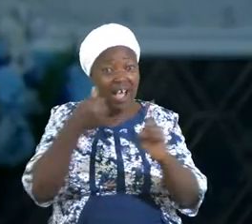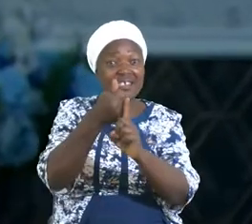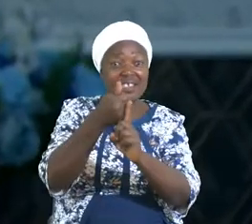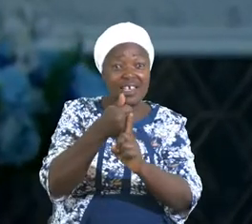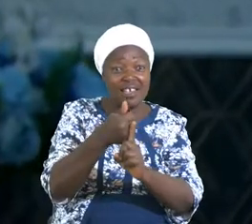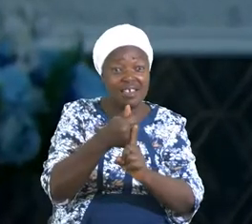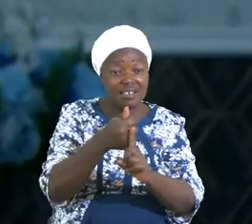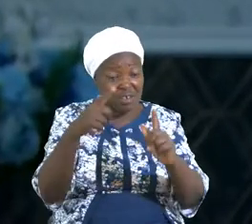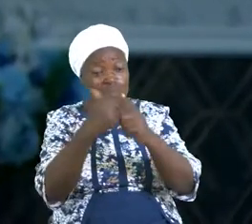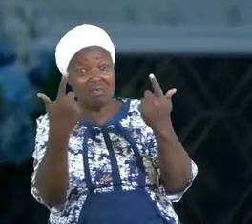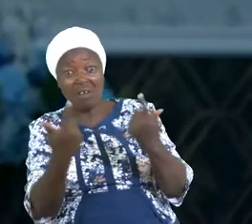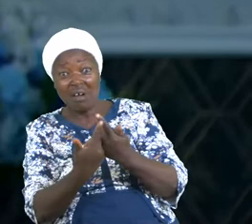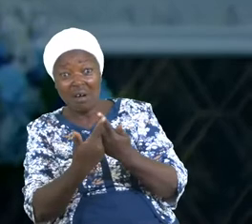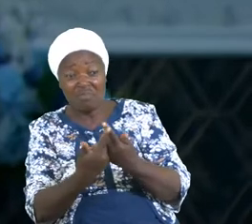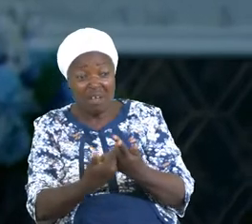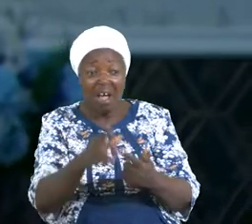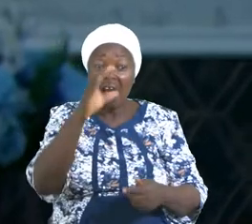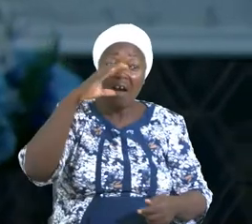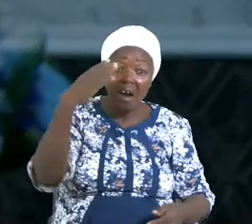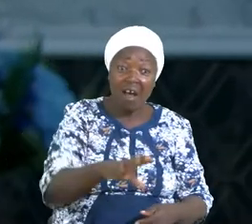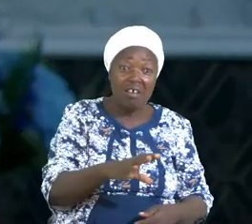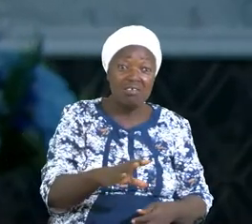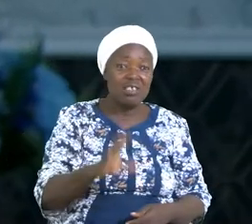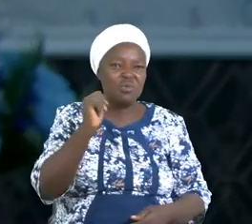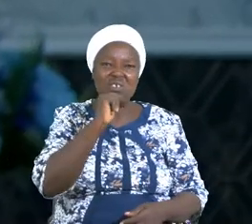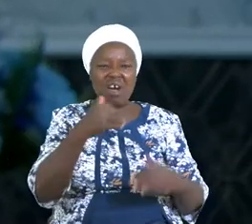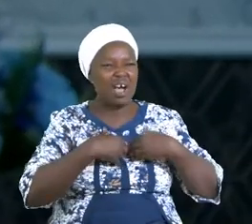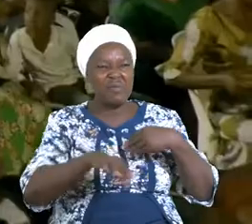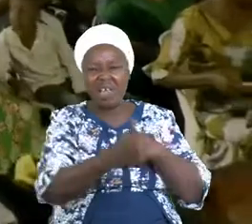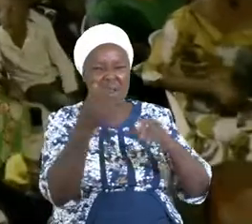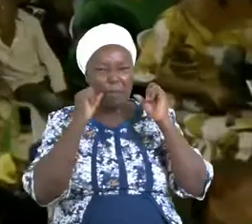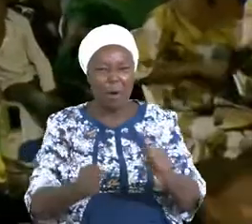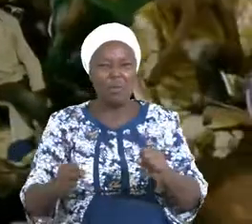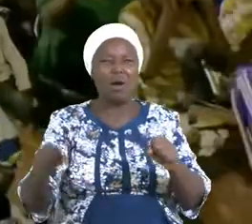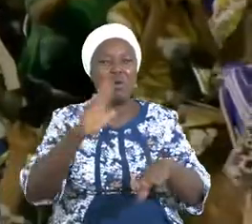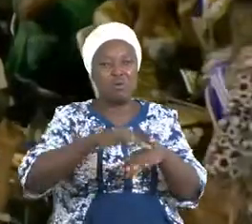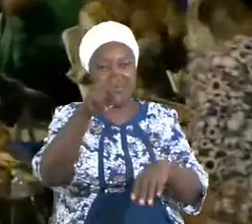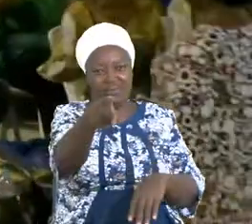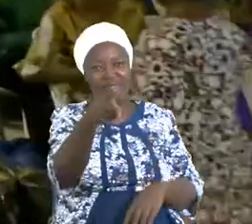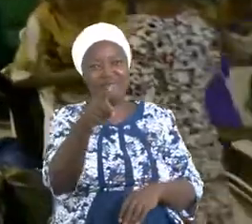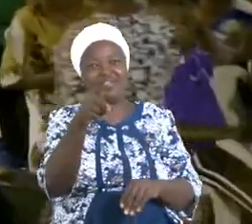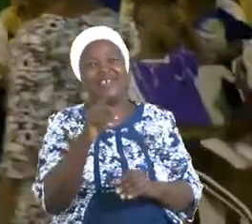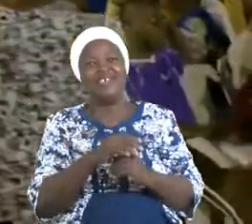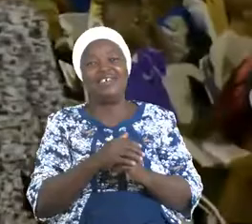gang, curse will not have any power on you.